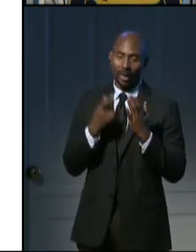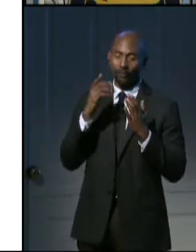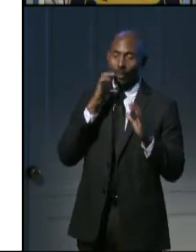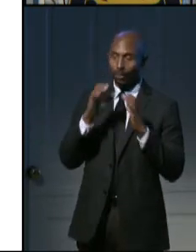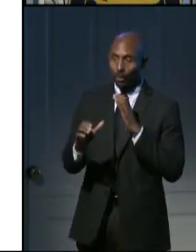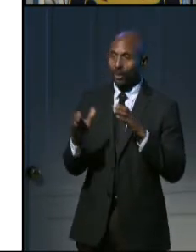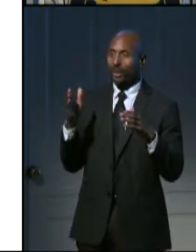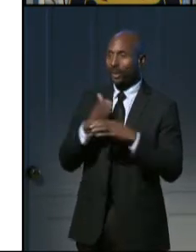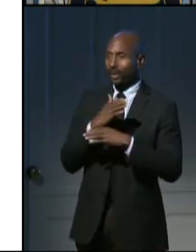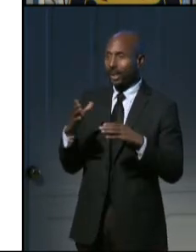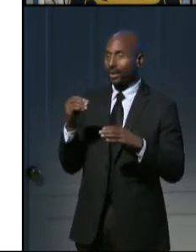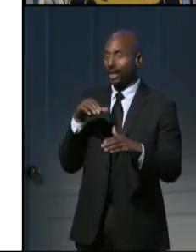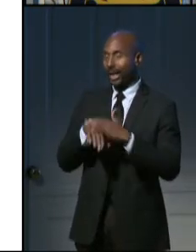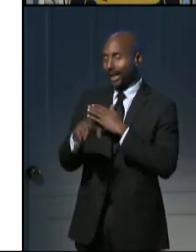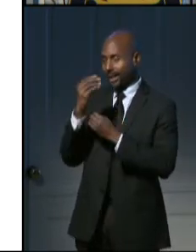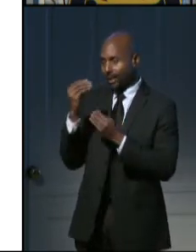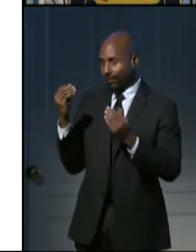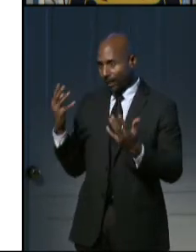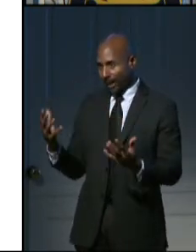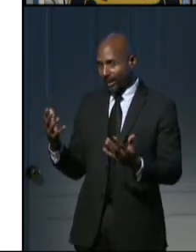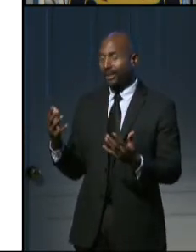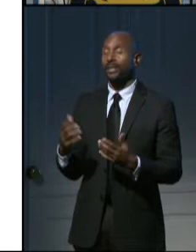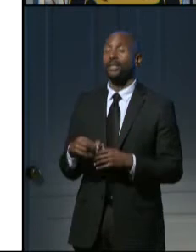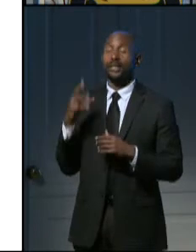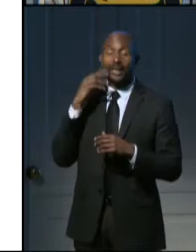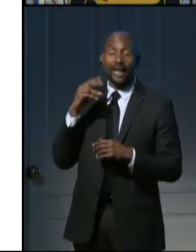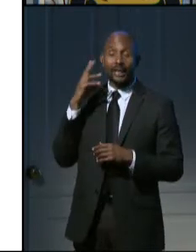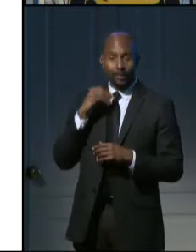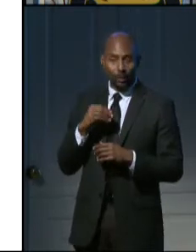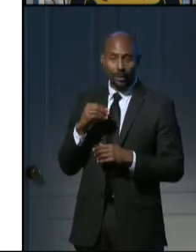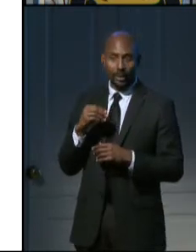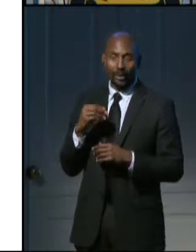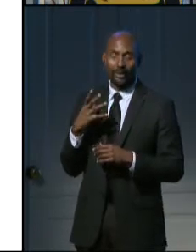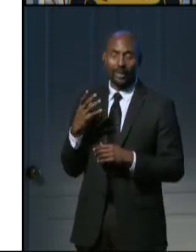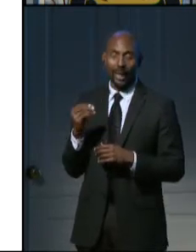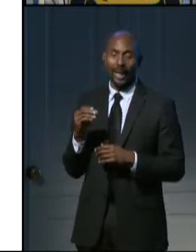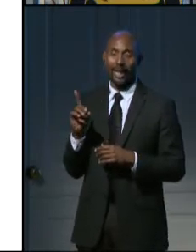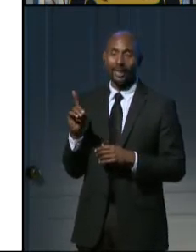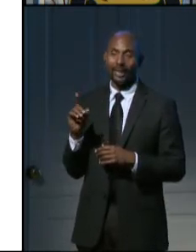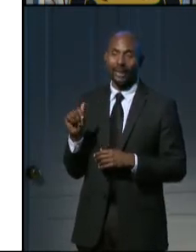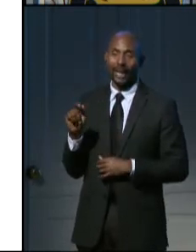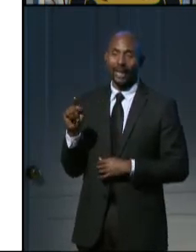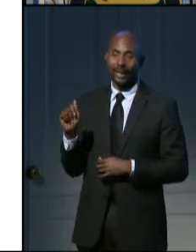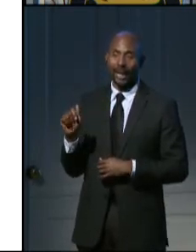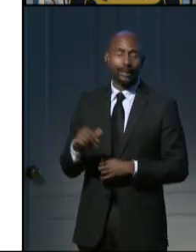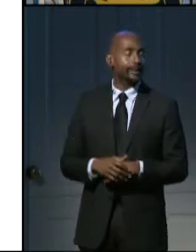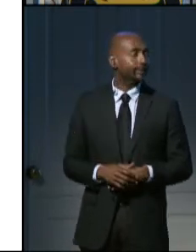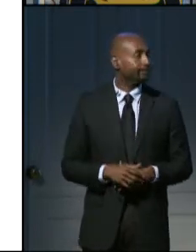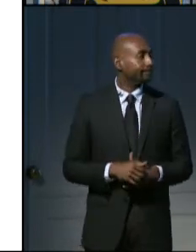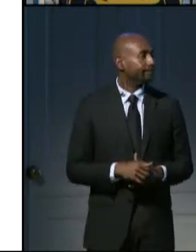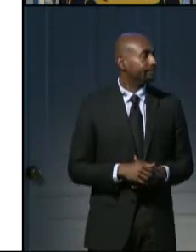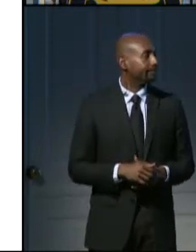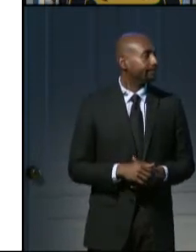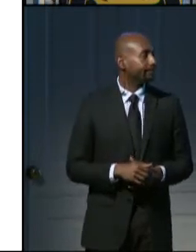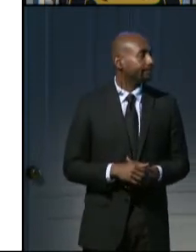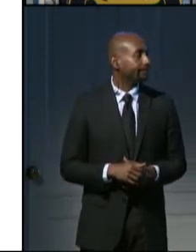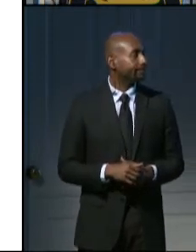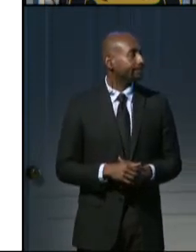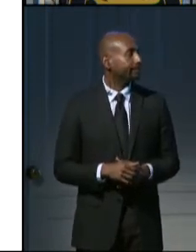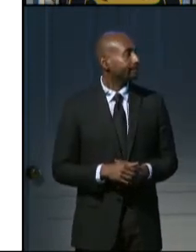communicate, share, and access information, experiences, and data. And